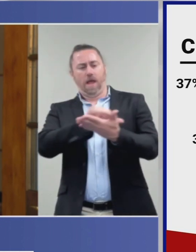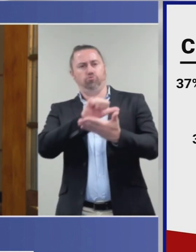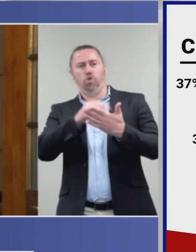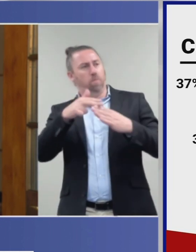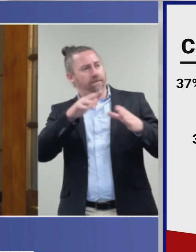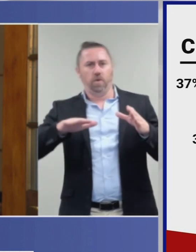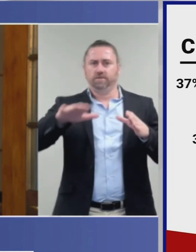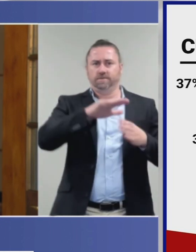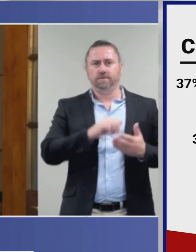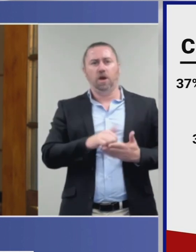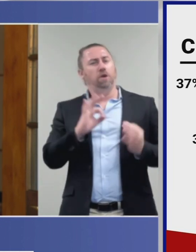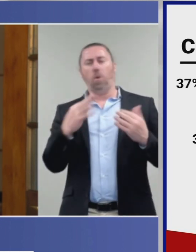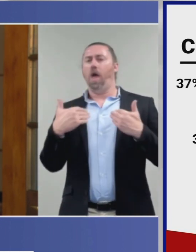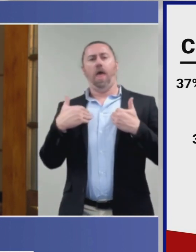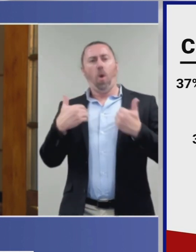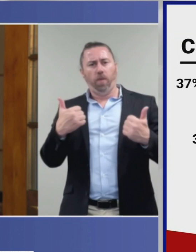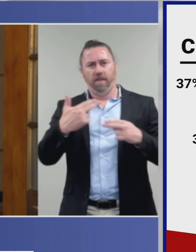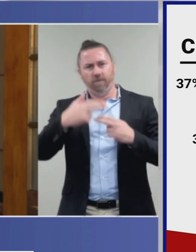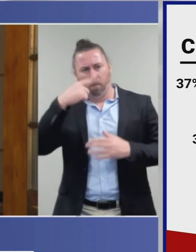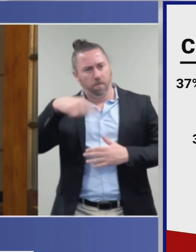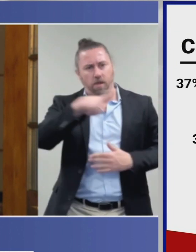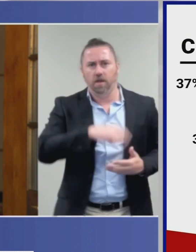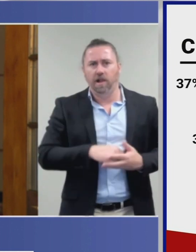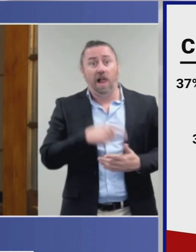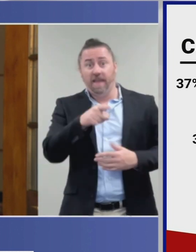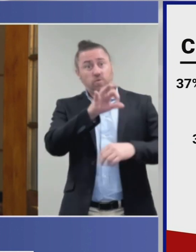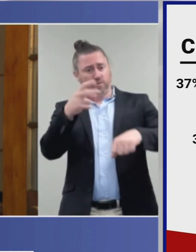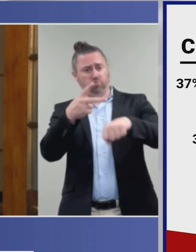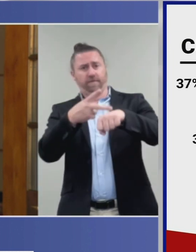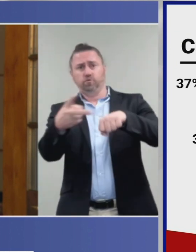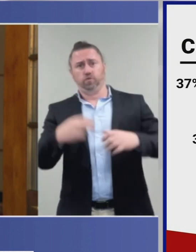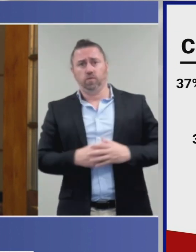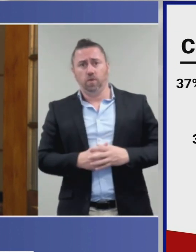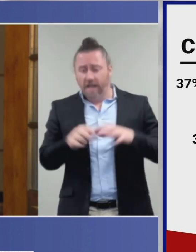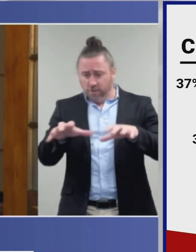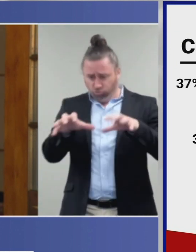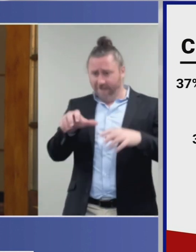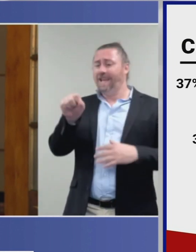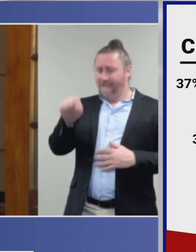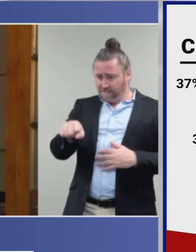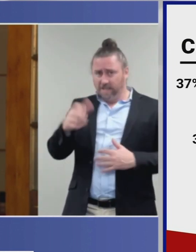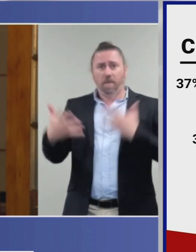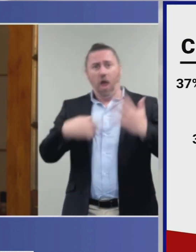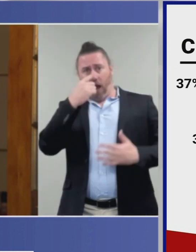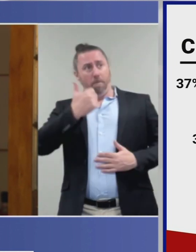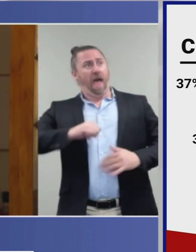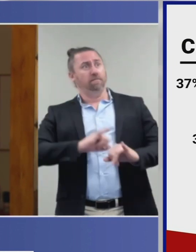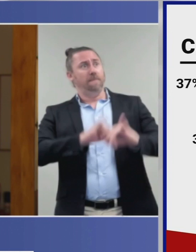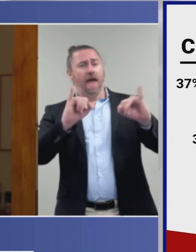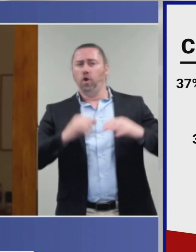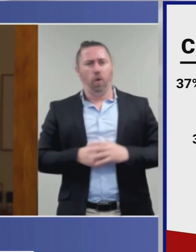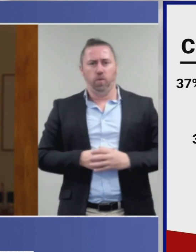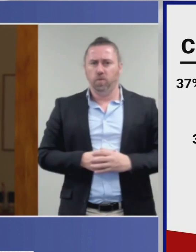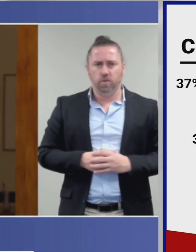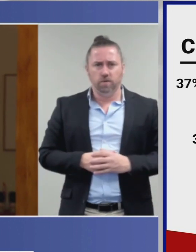unhealthy and unprofessional behaviour. Just because what you do is important and